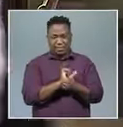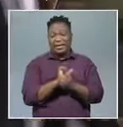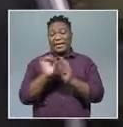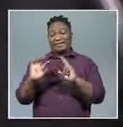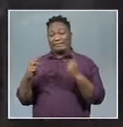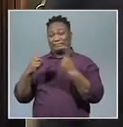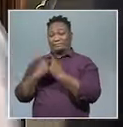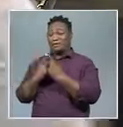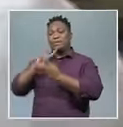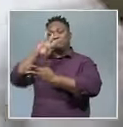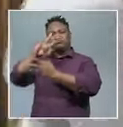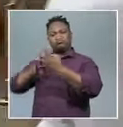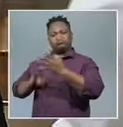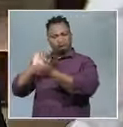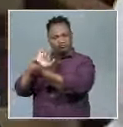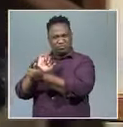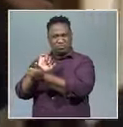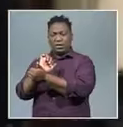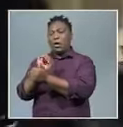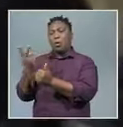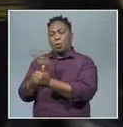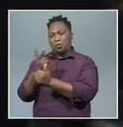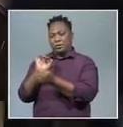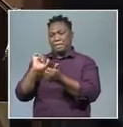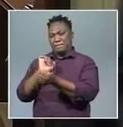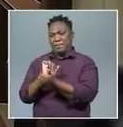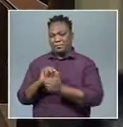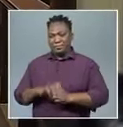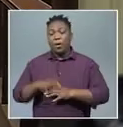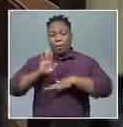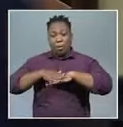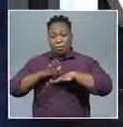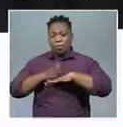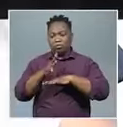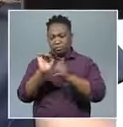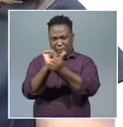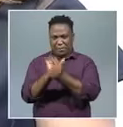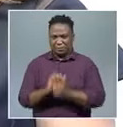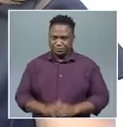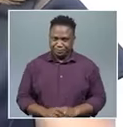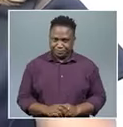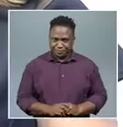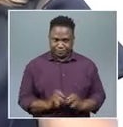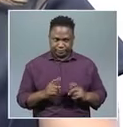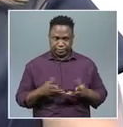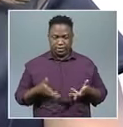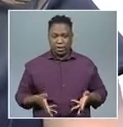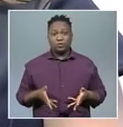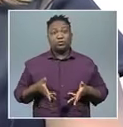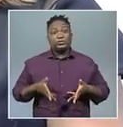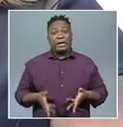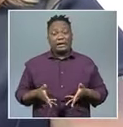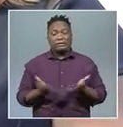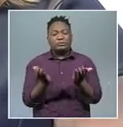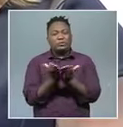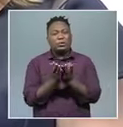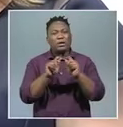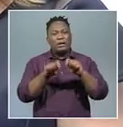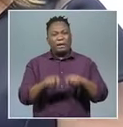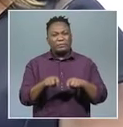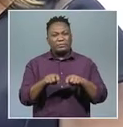services CFO arrested for fraud and corruption, and there's more to come. A violent incident caught on camera has sparked division